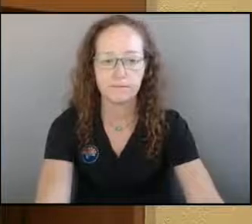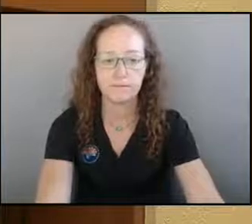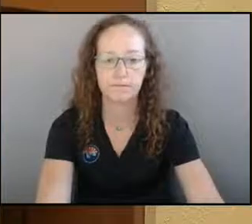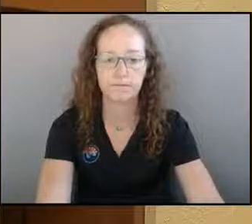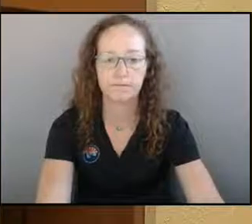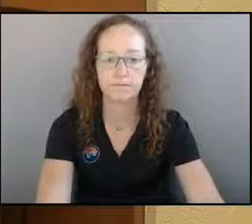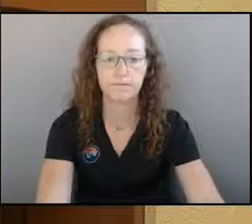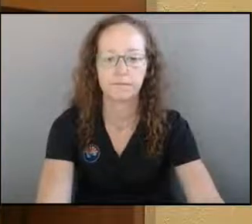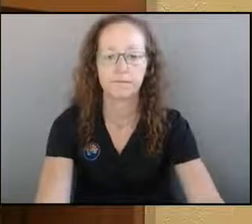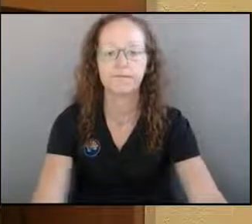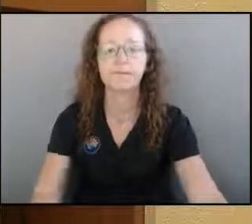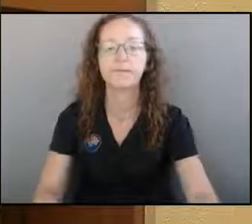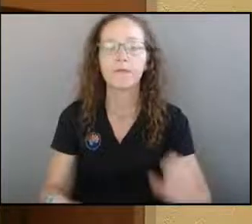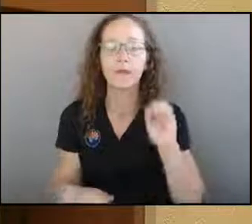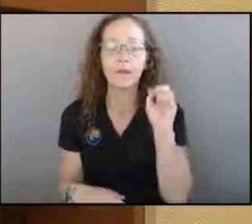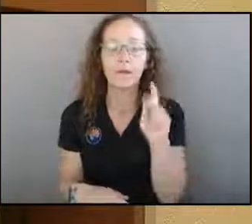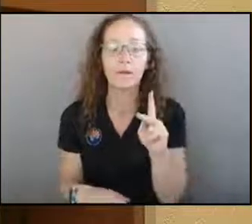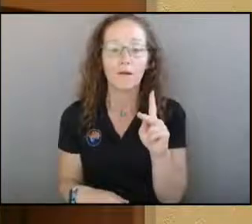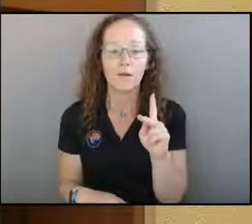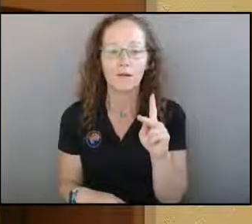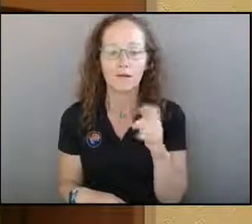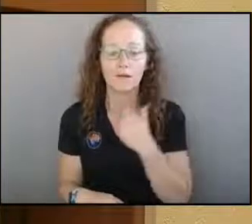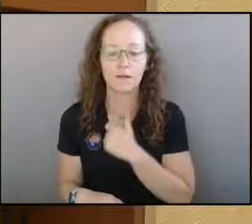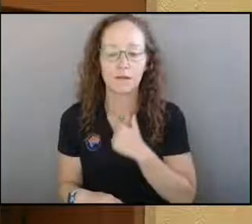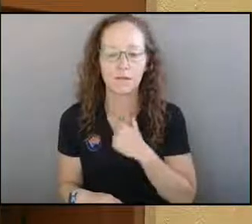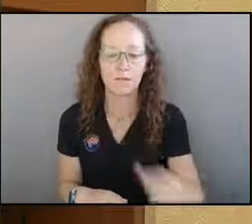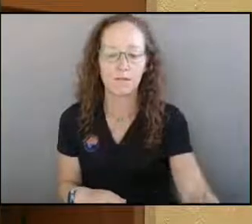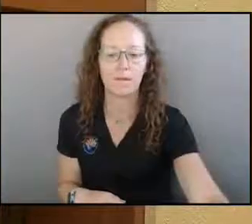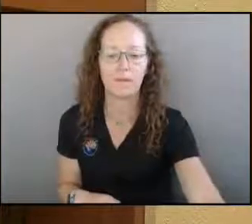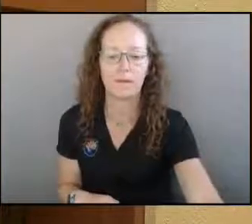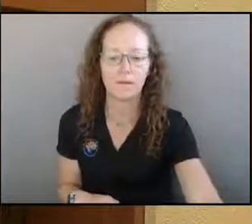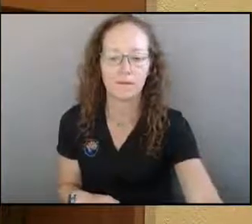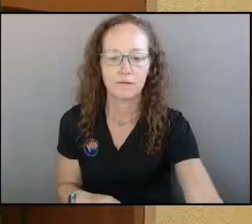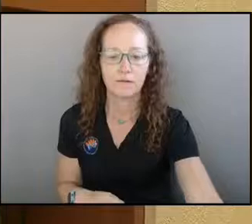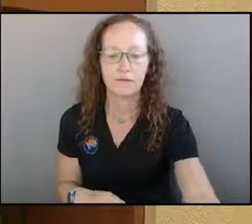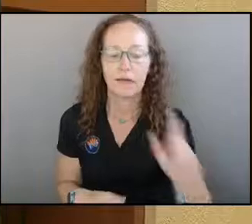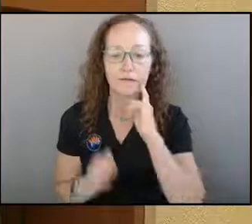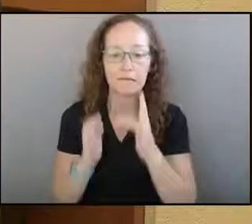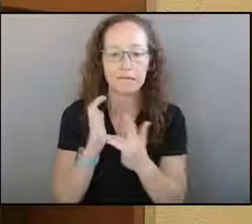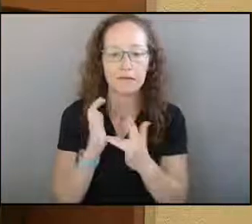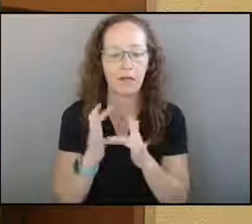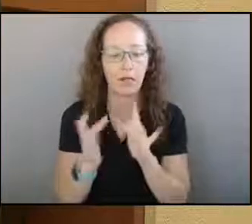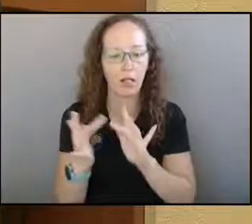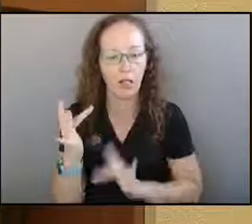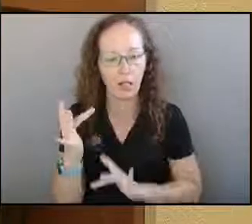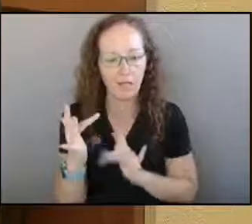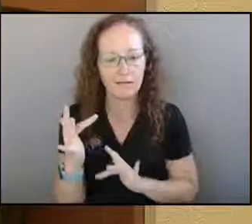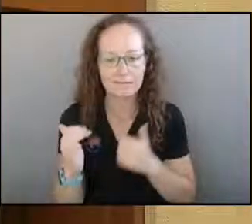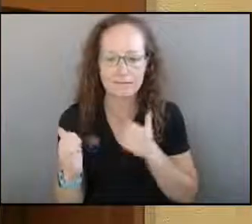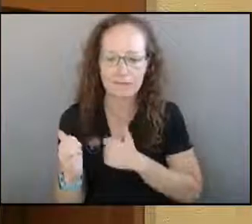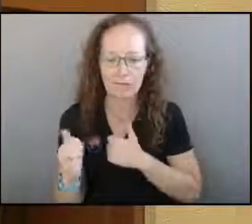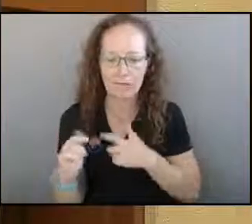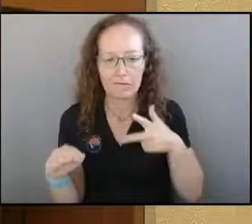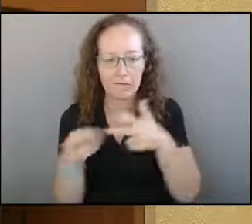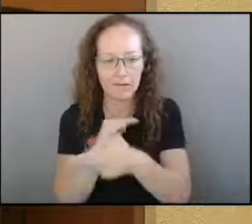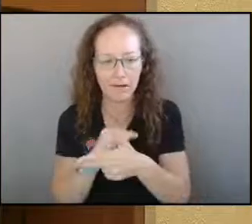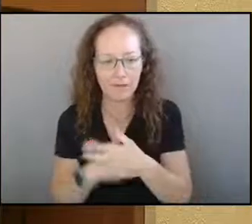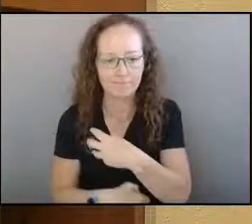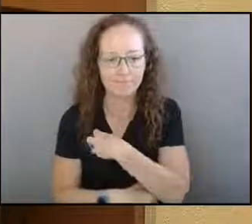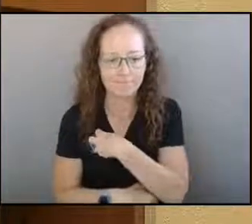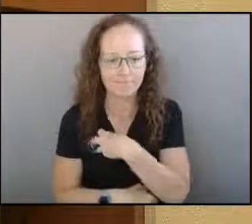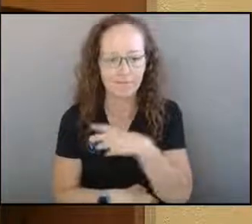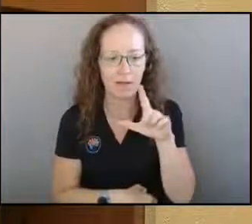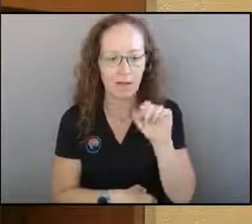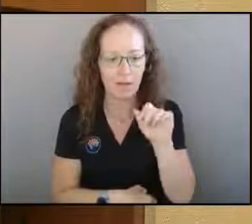All right, we apologize for that. I think we had a little technical difficulties. We apologize for cutting off Sheriff Lopez, and sure appreciate him showing up night